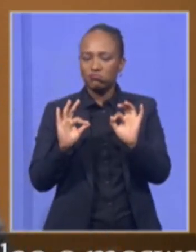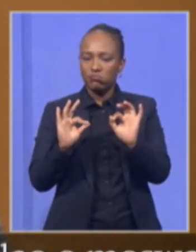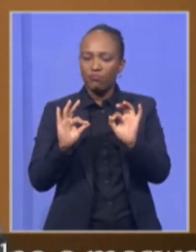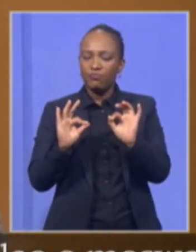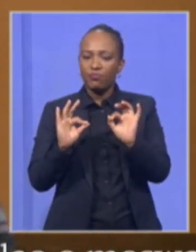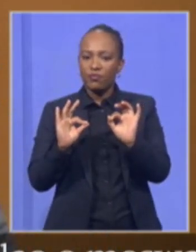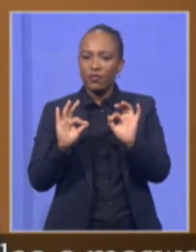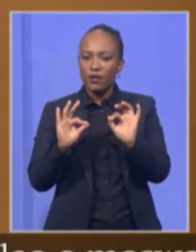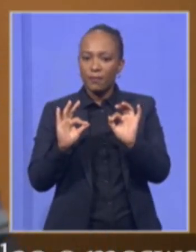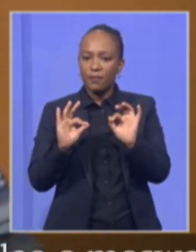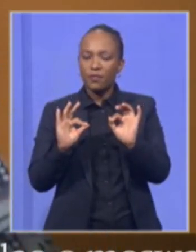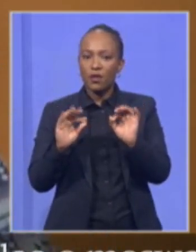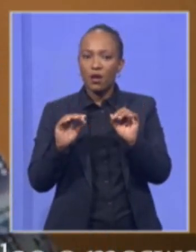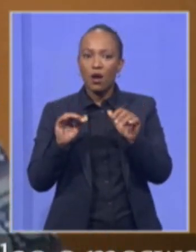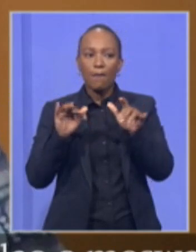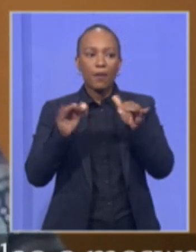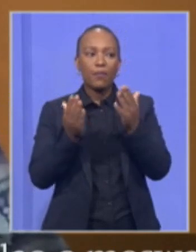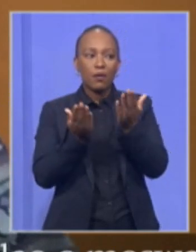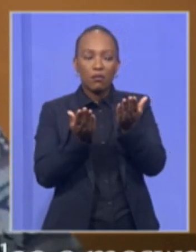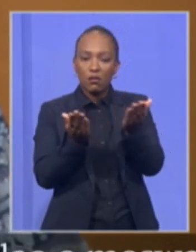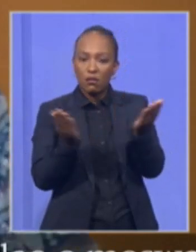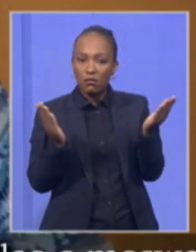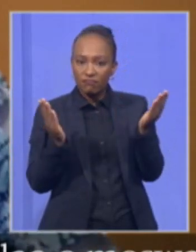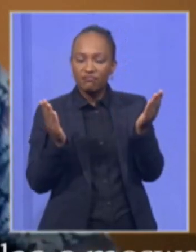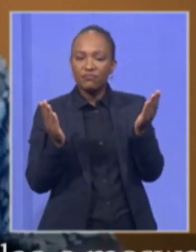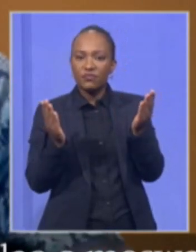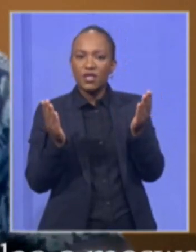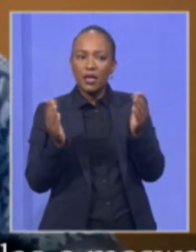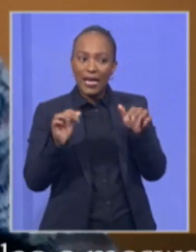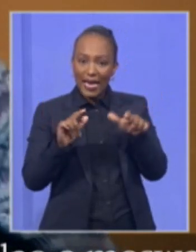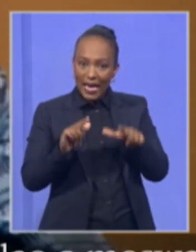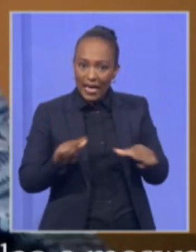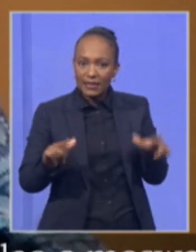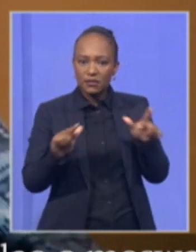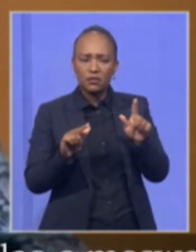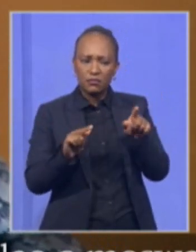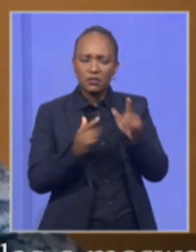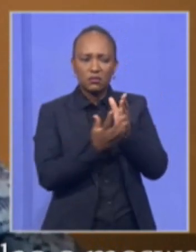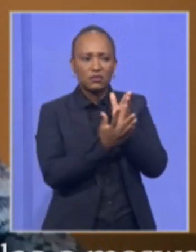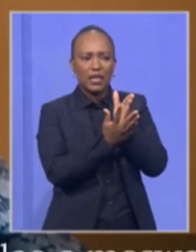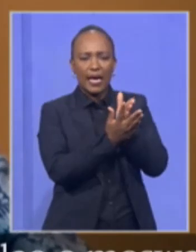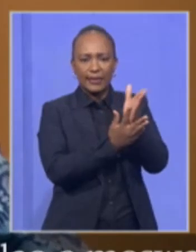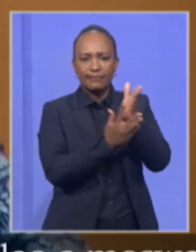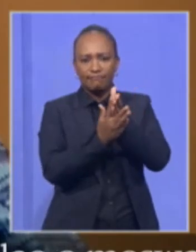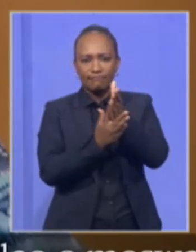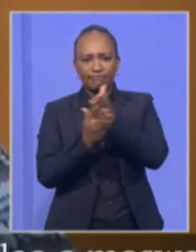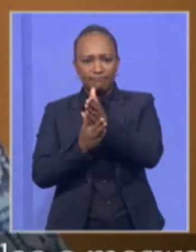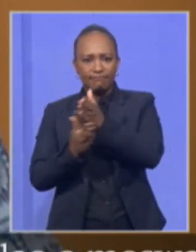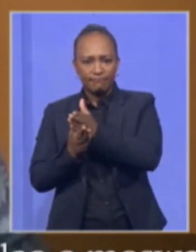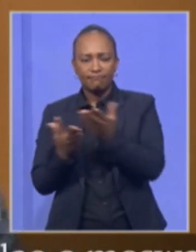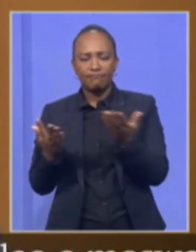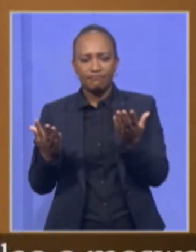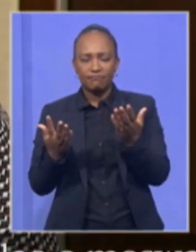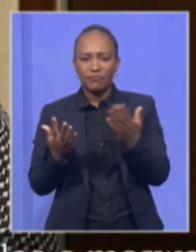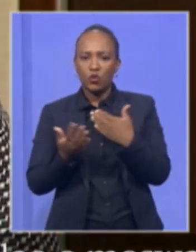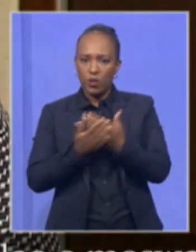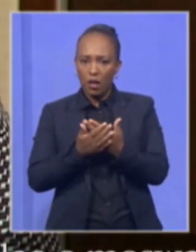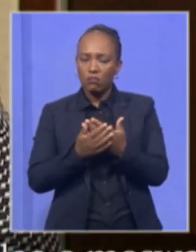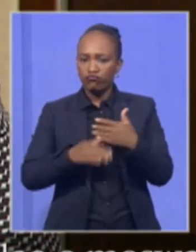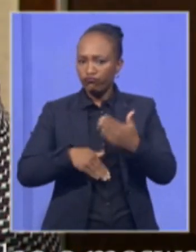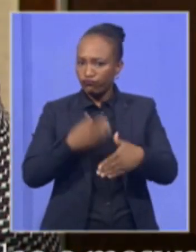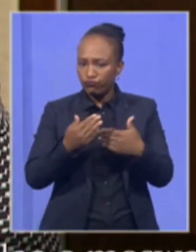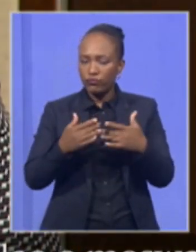almost all our people must have access to land to be able to be